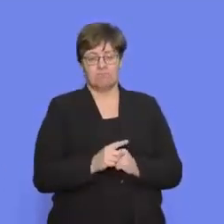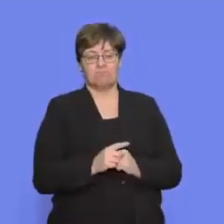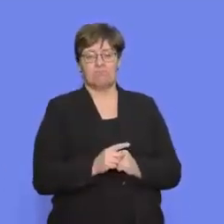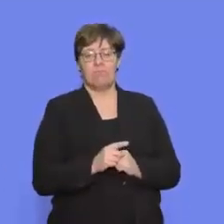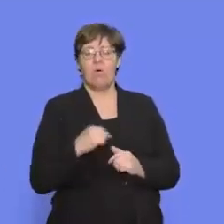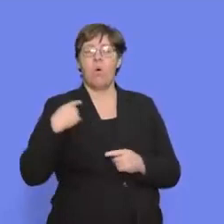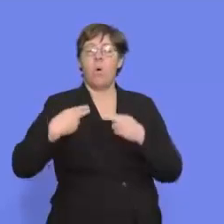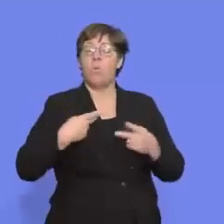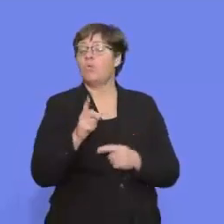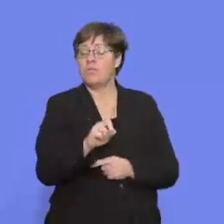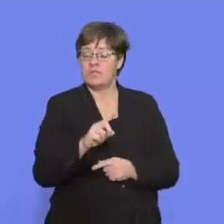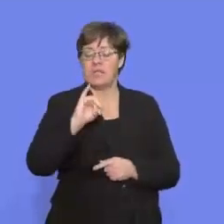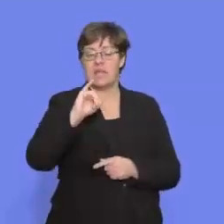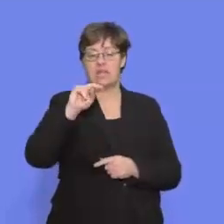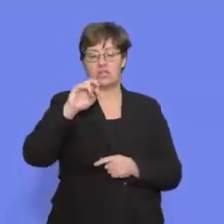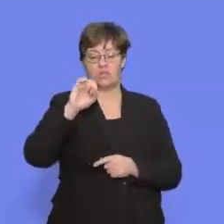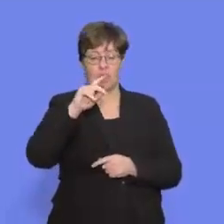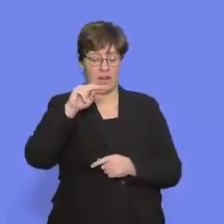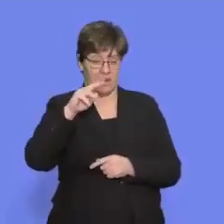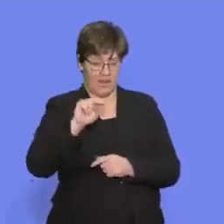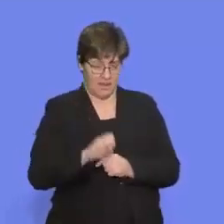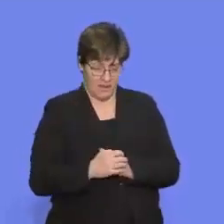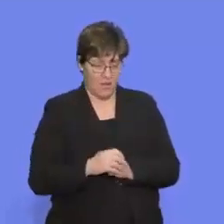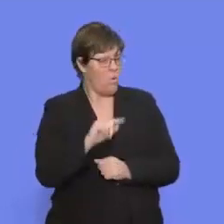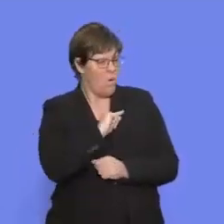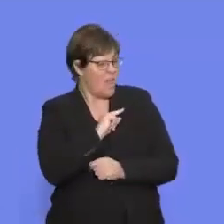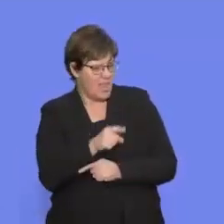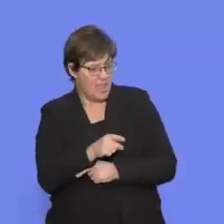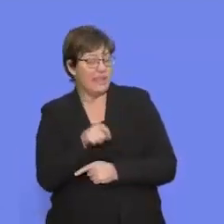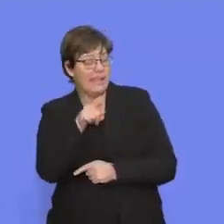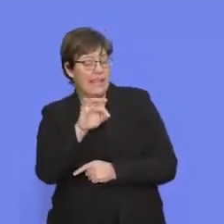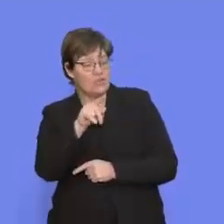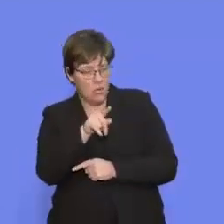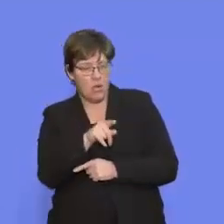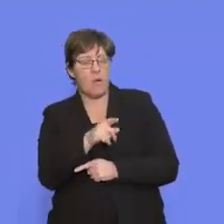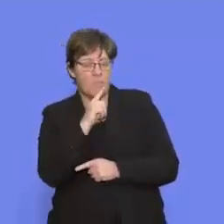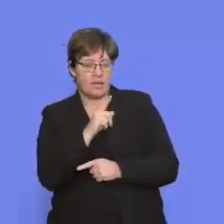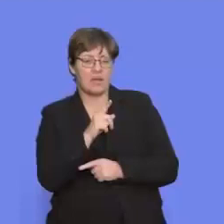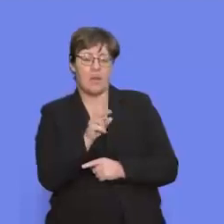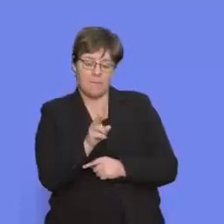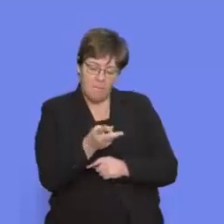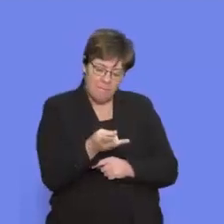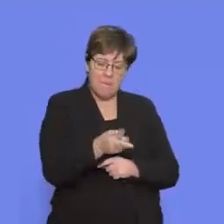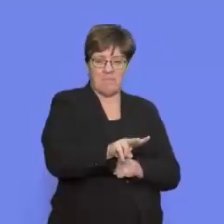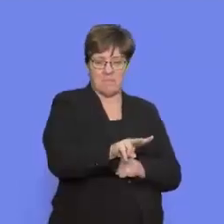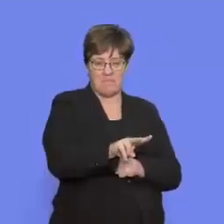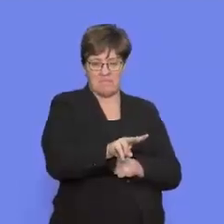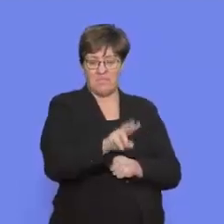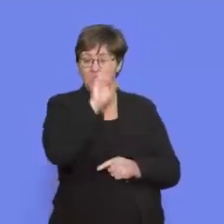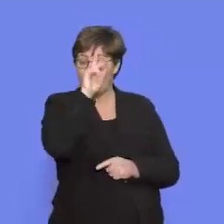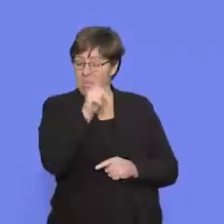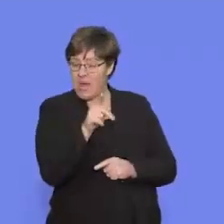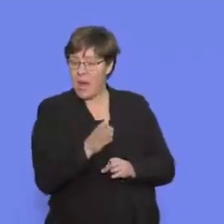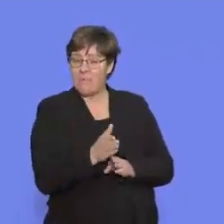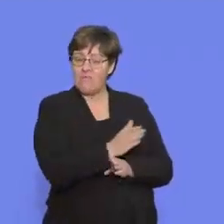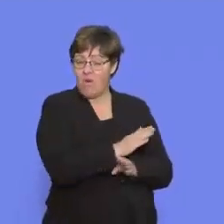So that insulin should convert. Remember first, before we move forward, the glucose